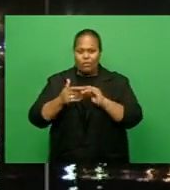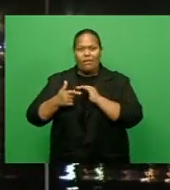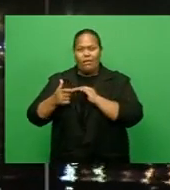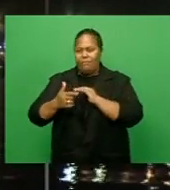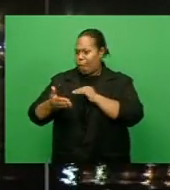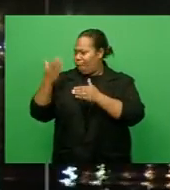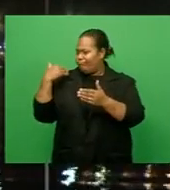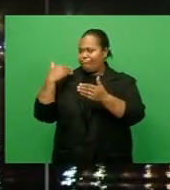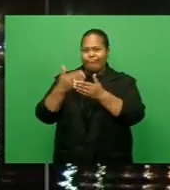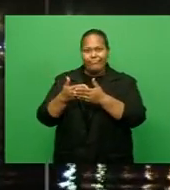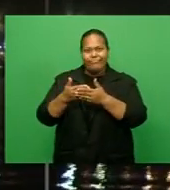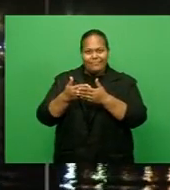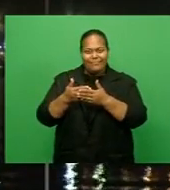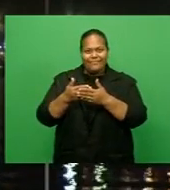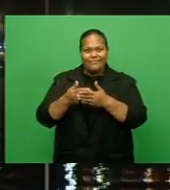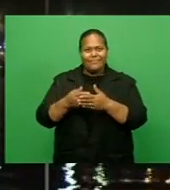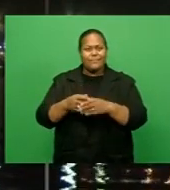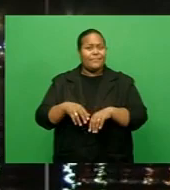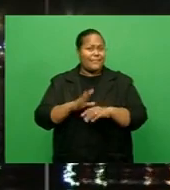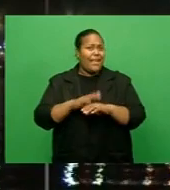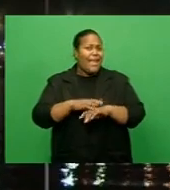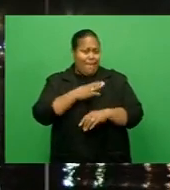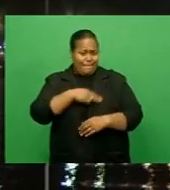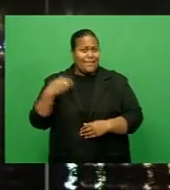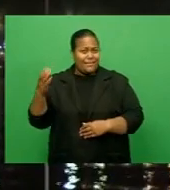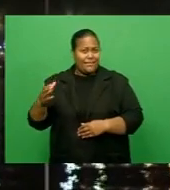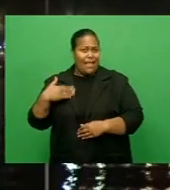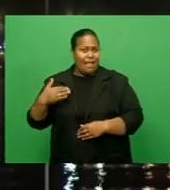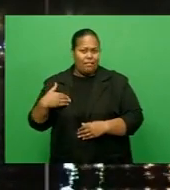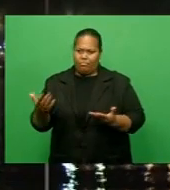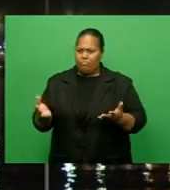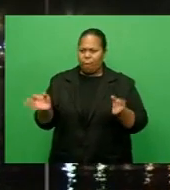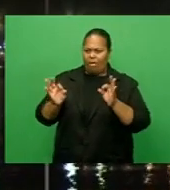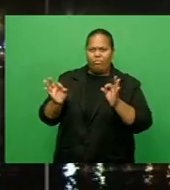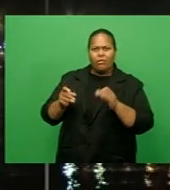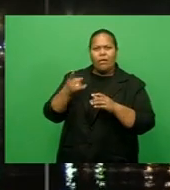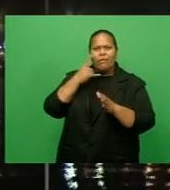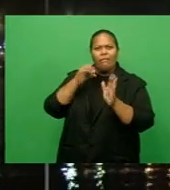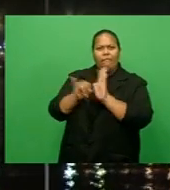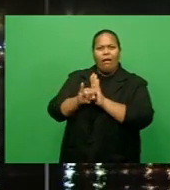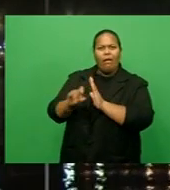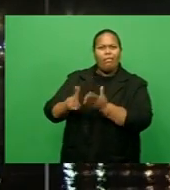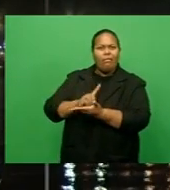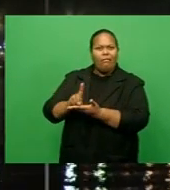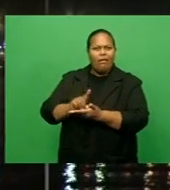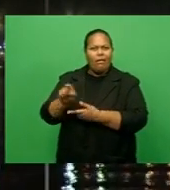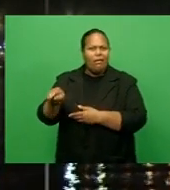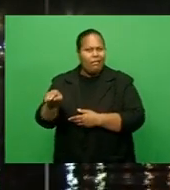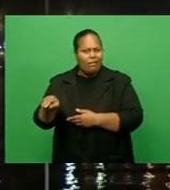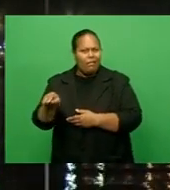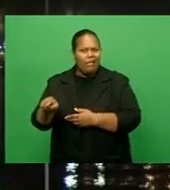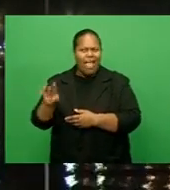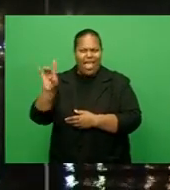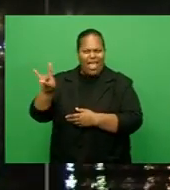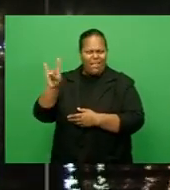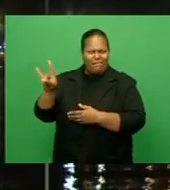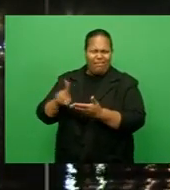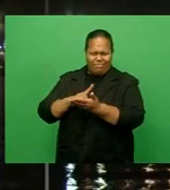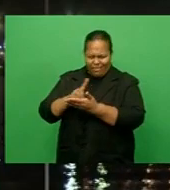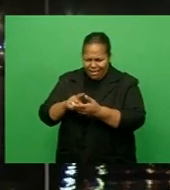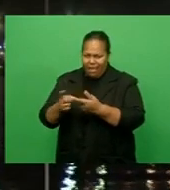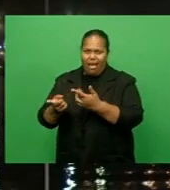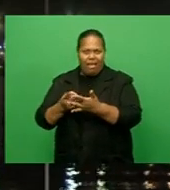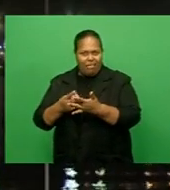Dr. Ifiremi Wangainambete says no cases of leptospirosis, dengue fever and typhoid were recorded in the province even